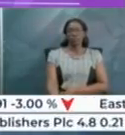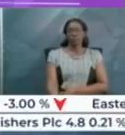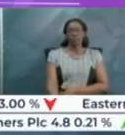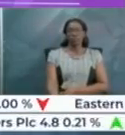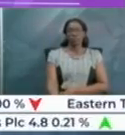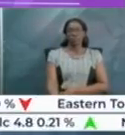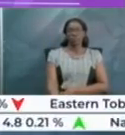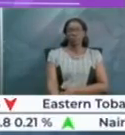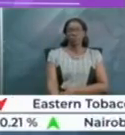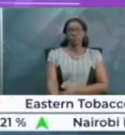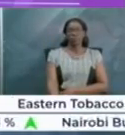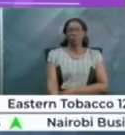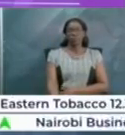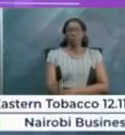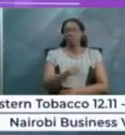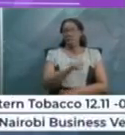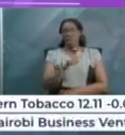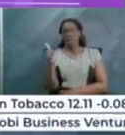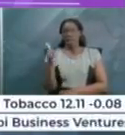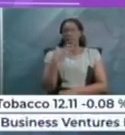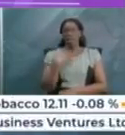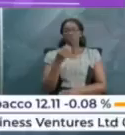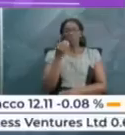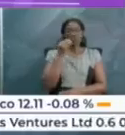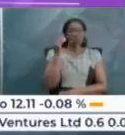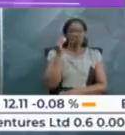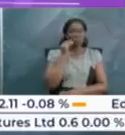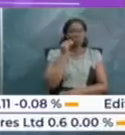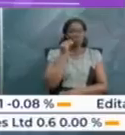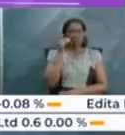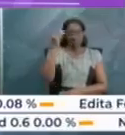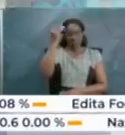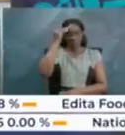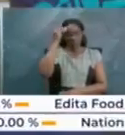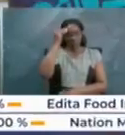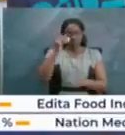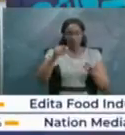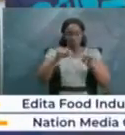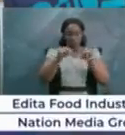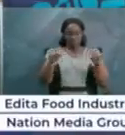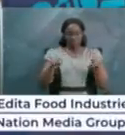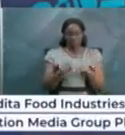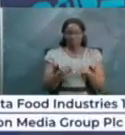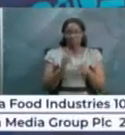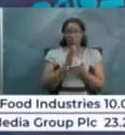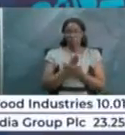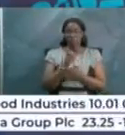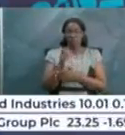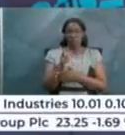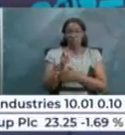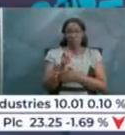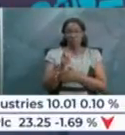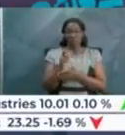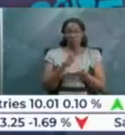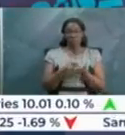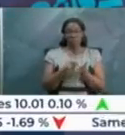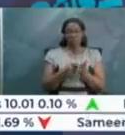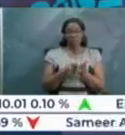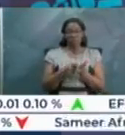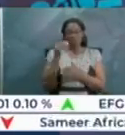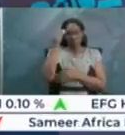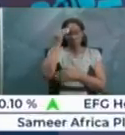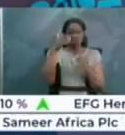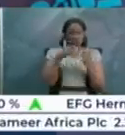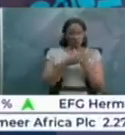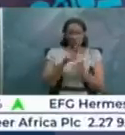to start off by looking at the Nyumbani Edu Pack. Now, of course, schools are closed, but does that mean that education stops?